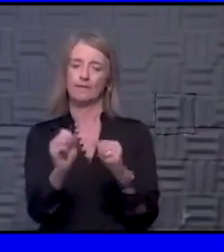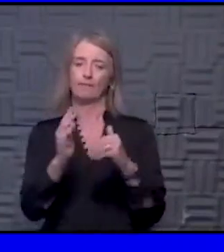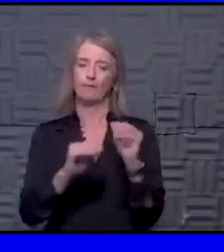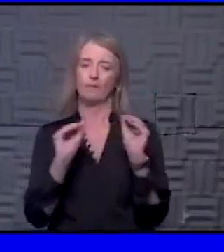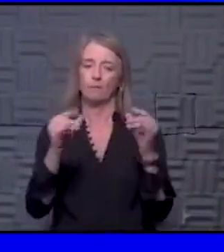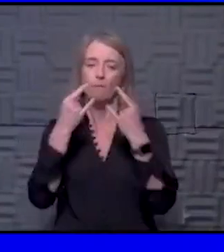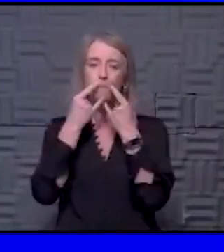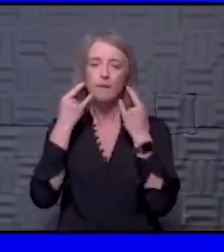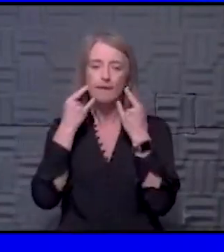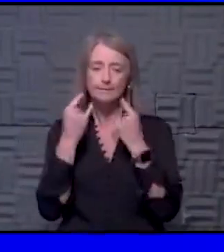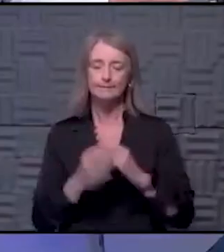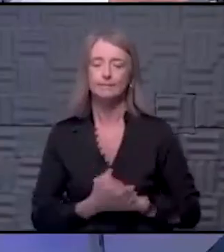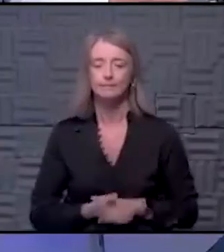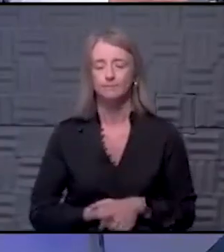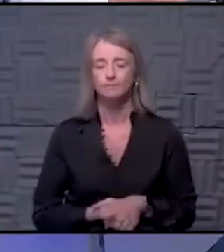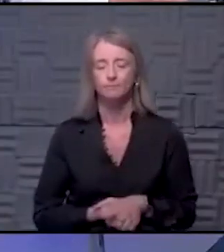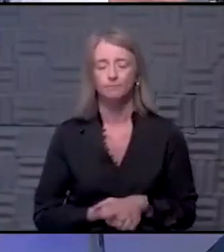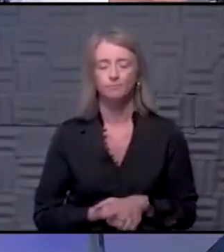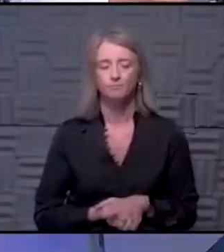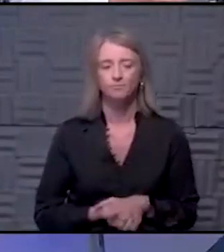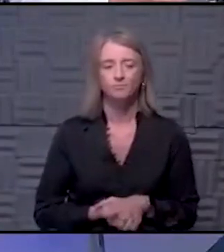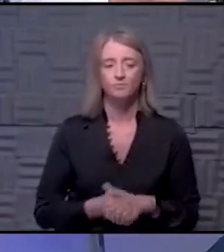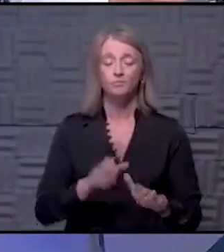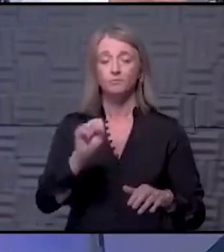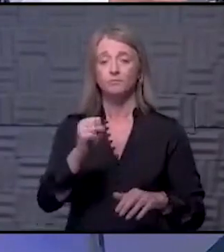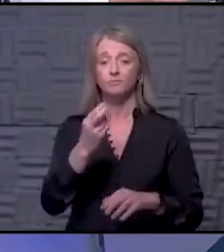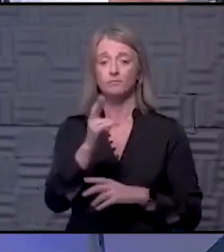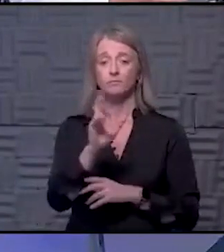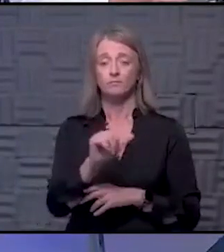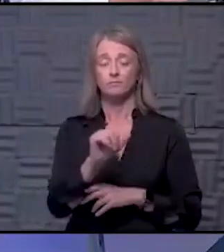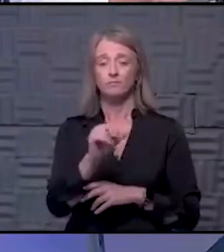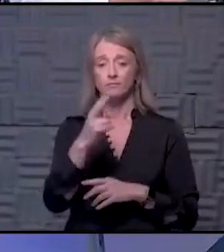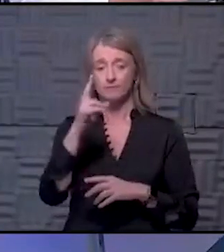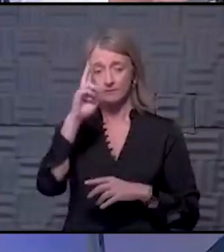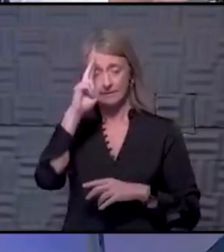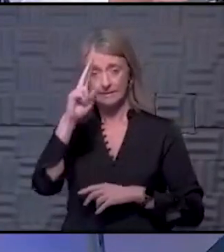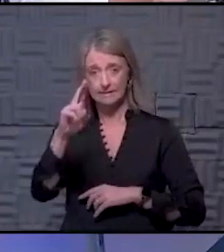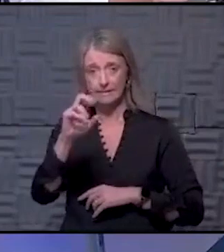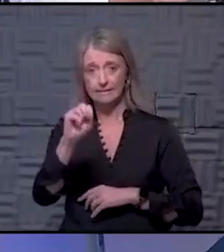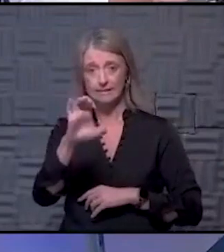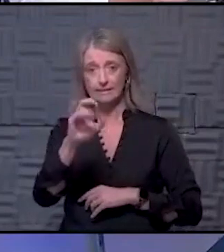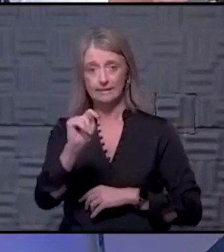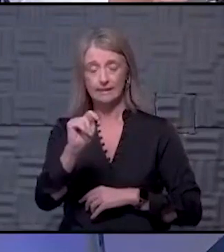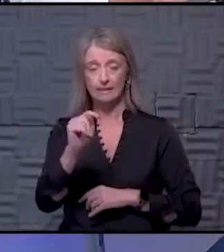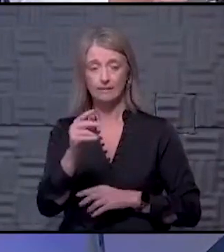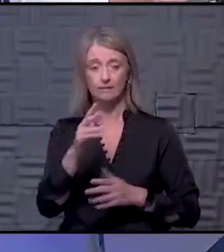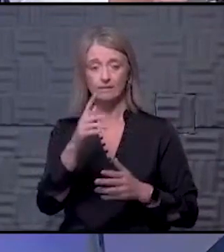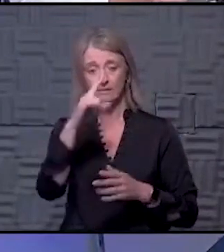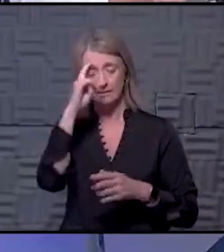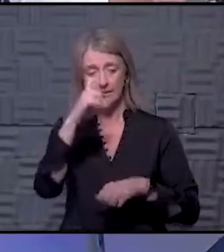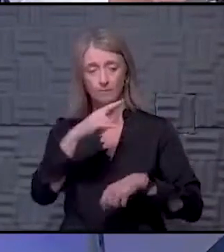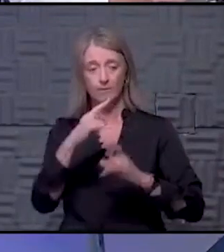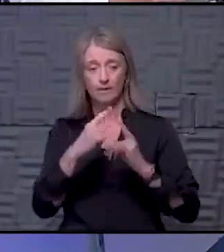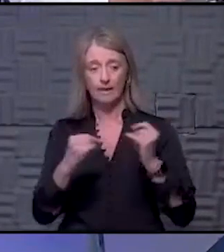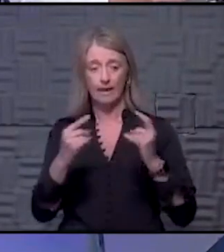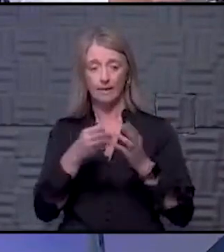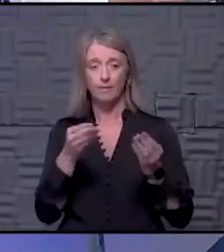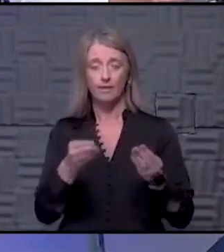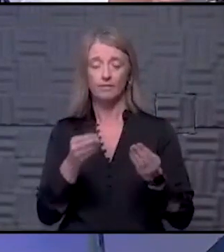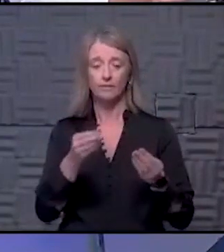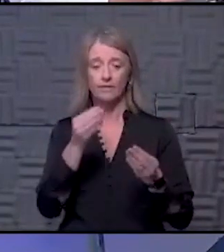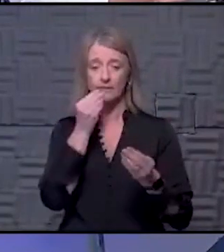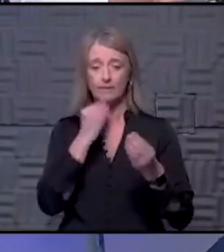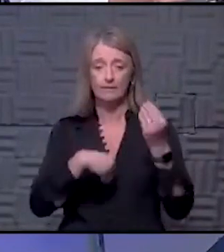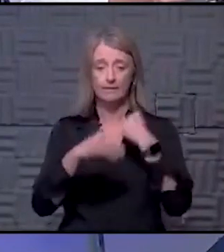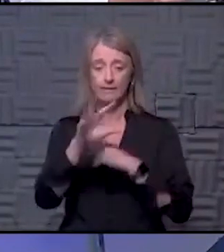not masking at all. All right, Sherry says Scout Summer Camp is planning to feed campers Yeah. in a dining that. hall